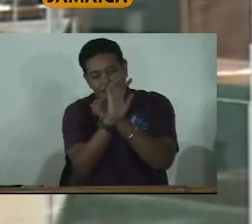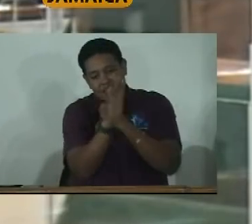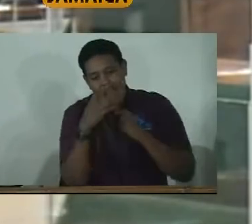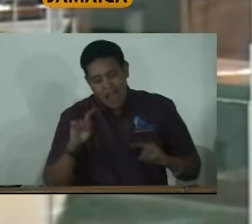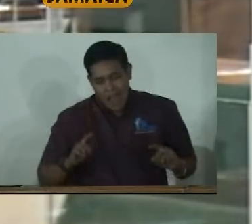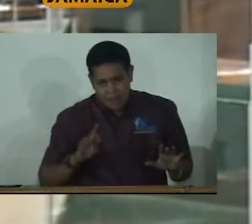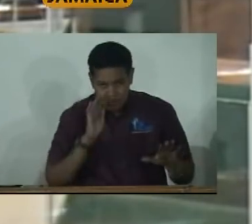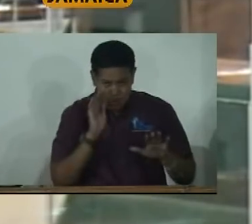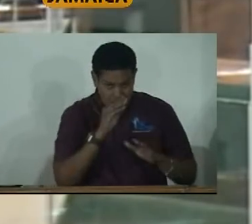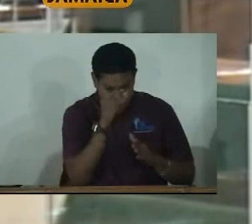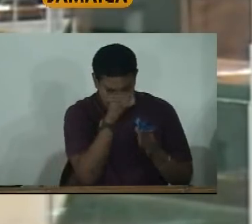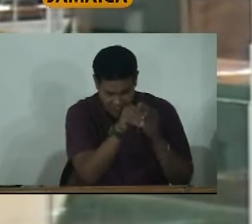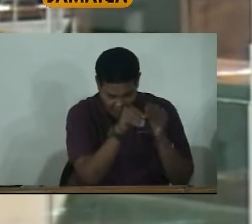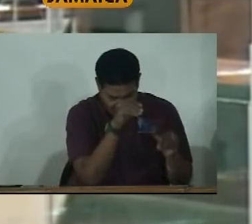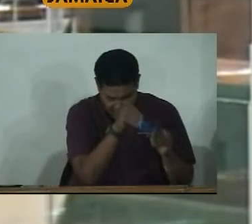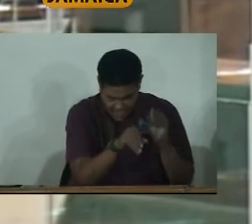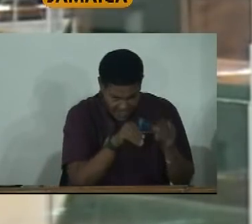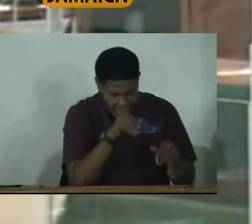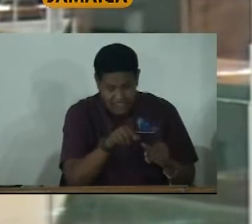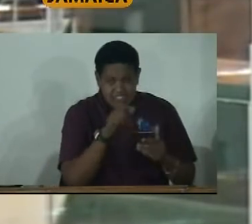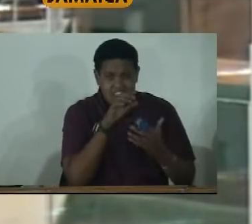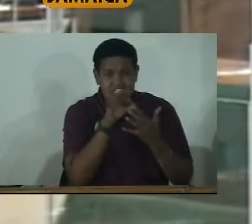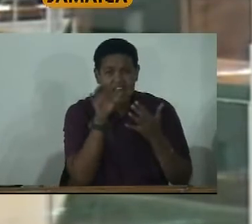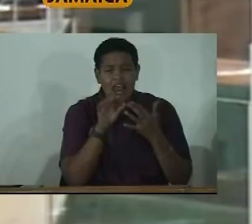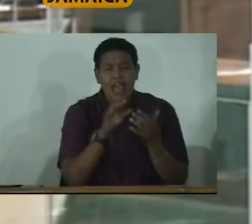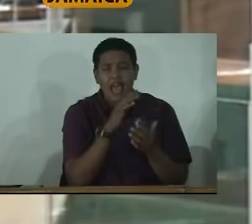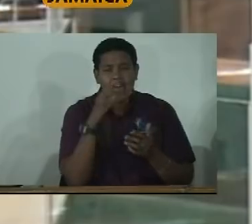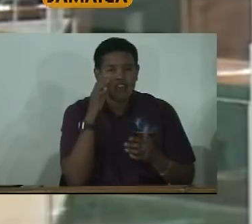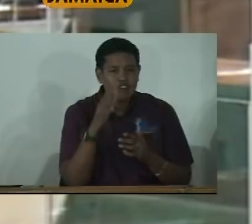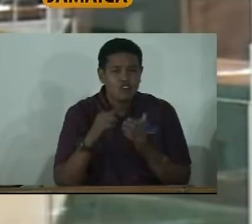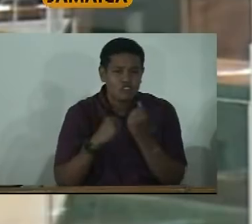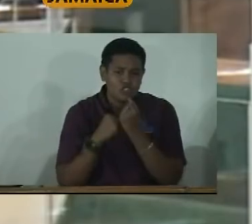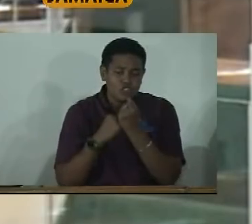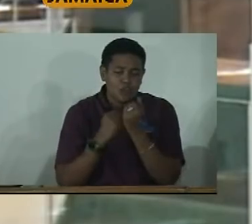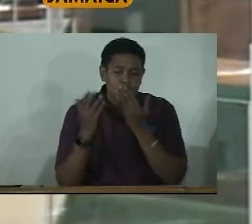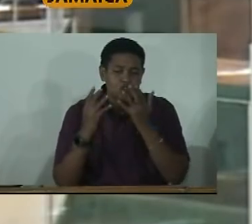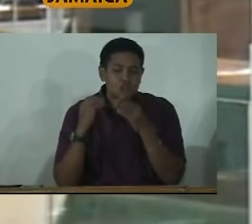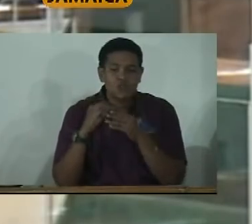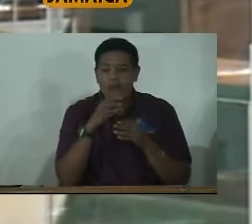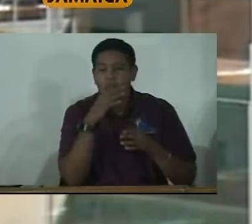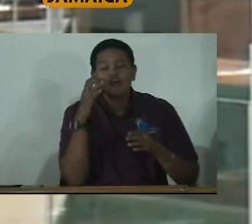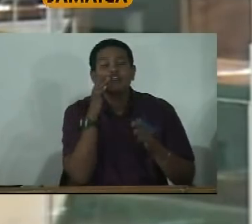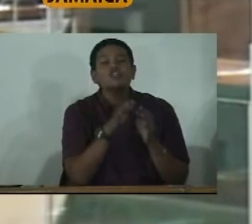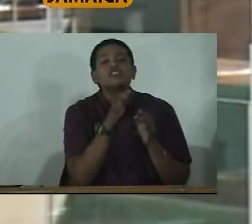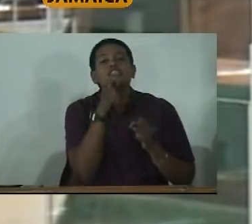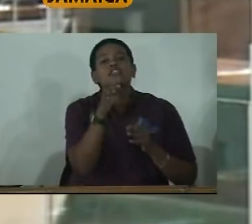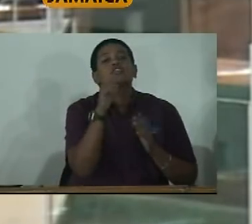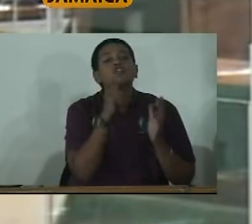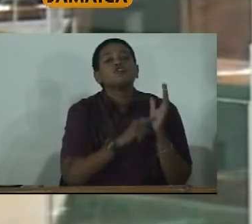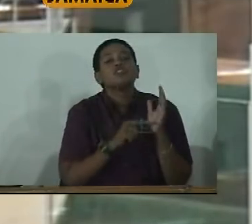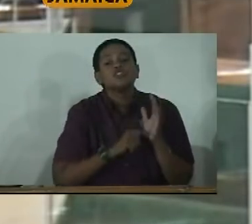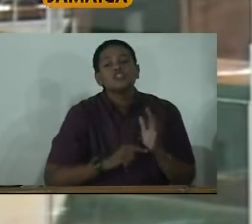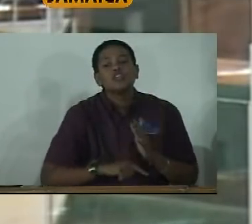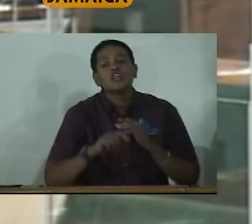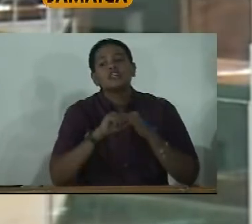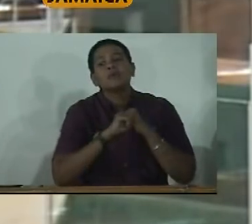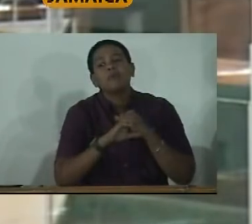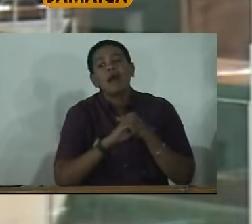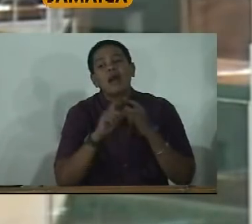to finance select agricultural support services, including agricultural extension, research, marketing,